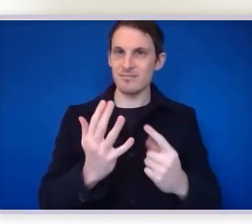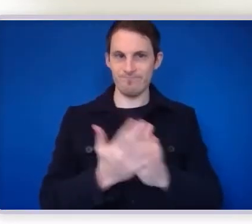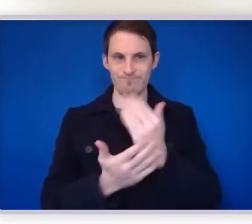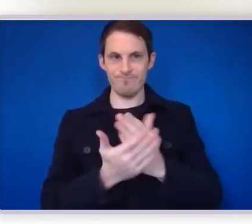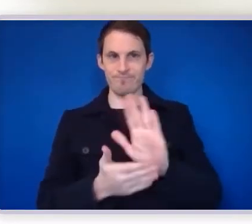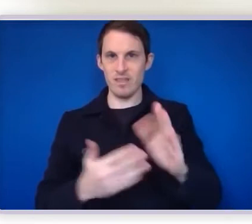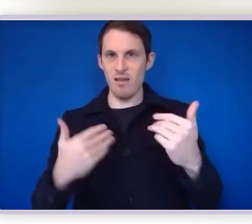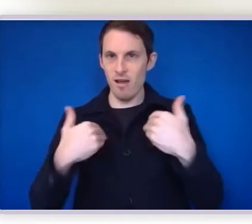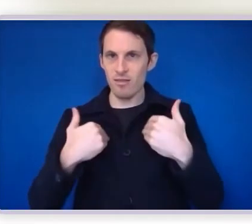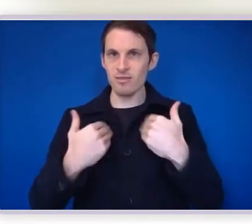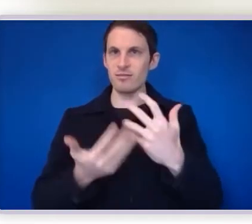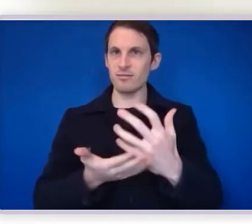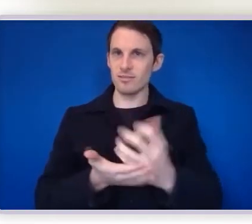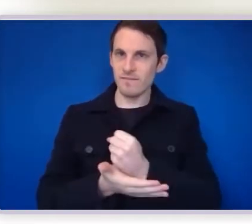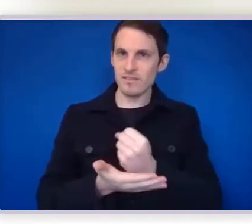safety and their rights.